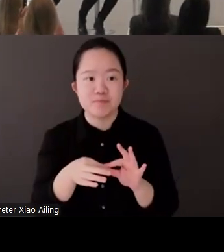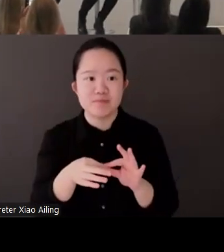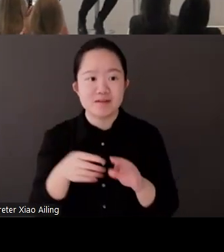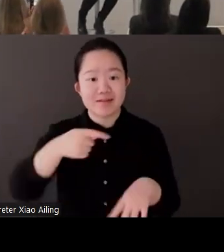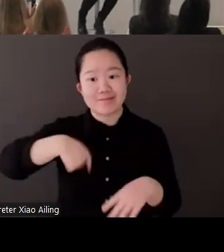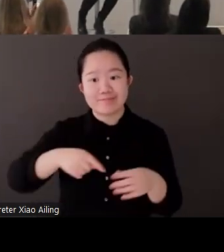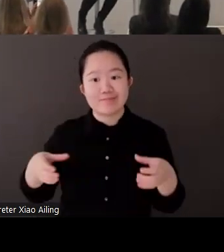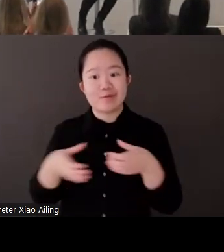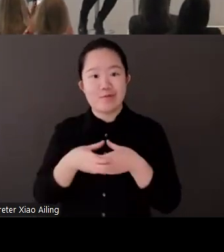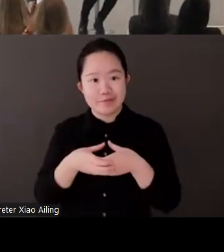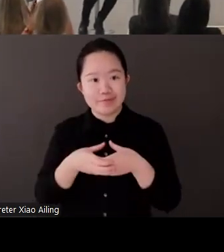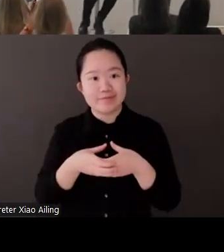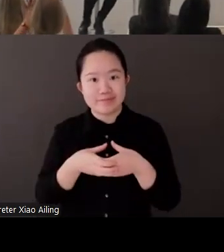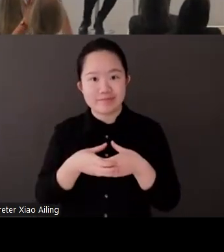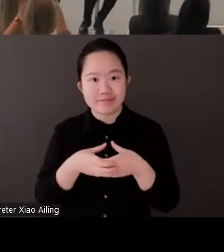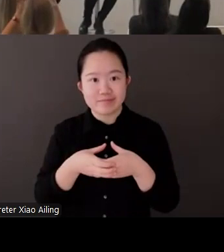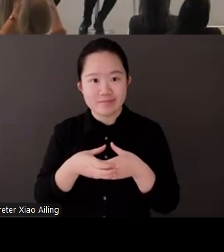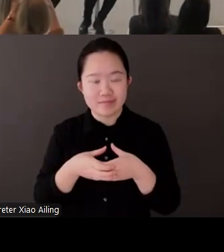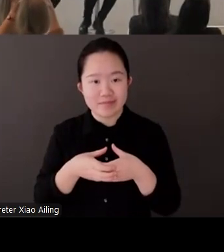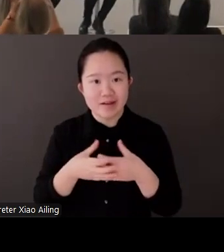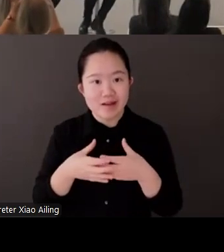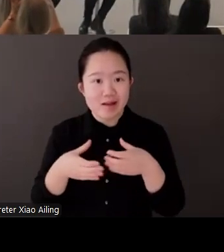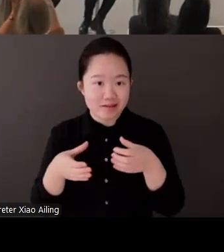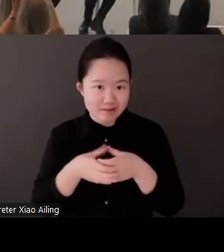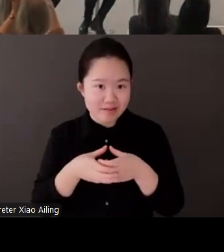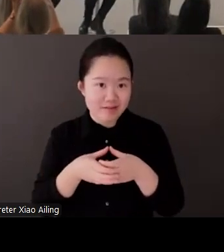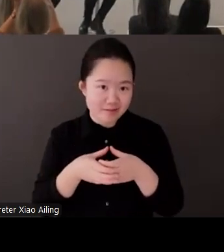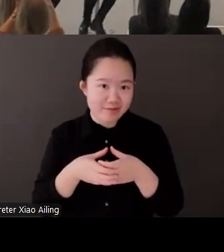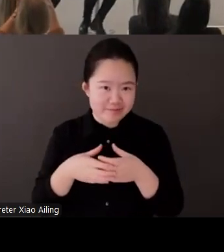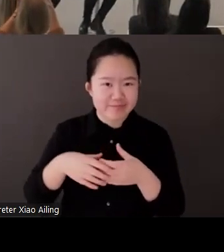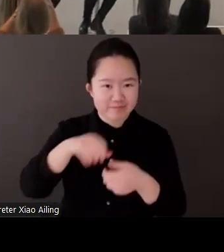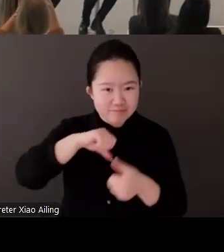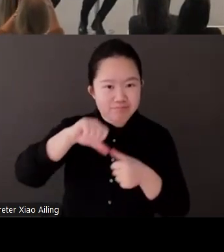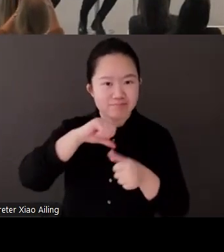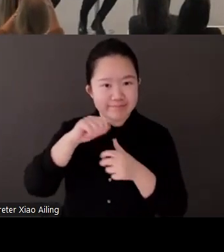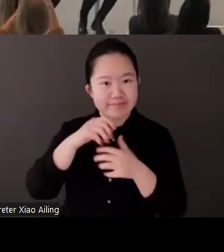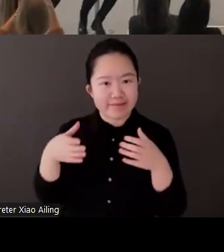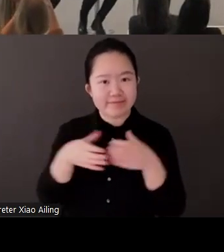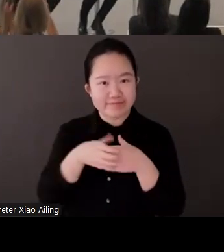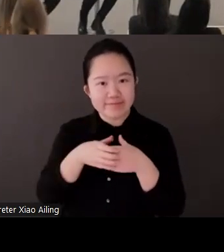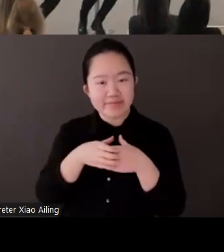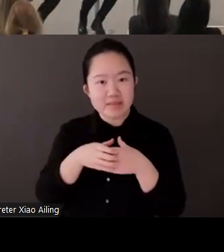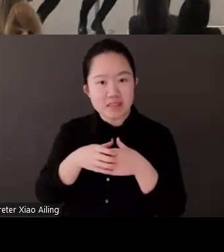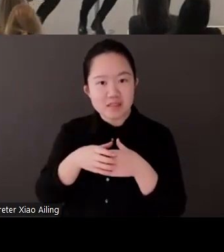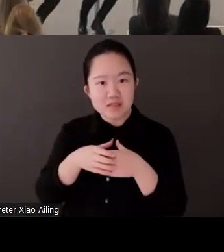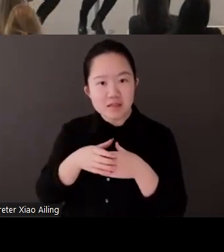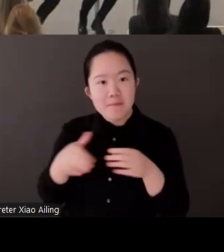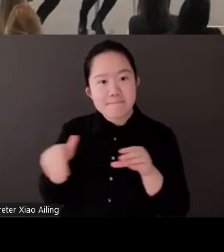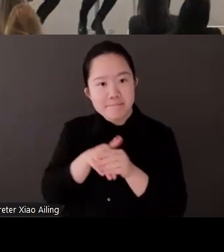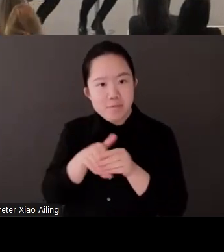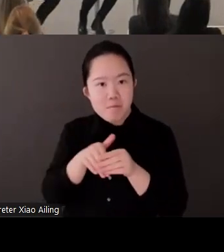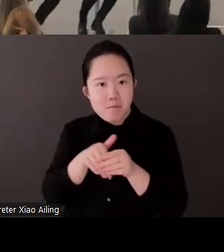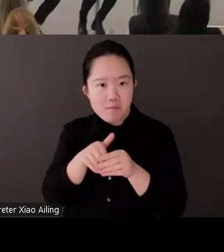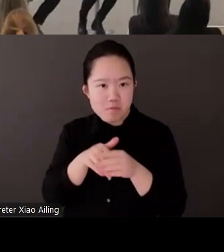roster on our member account. So we can add accessibility professionals to our